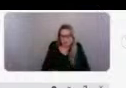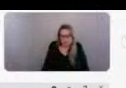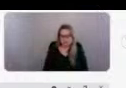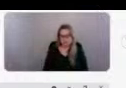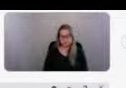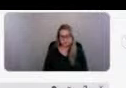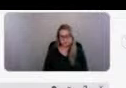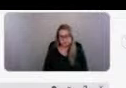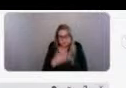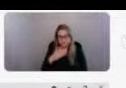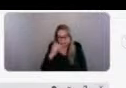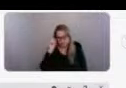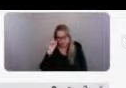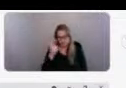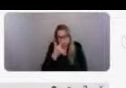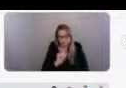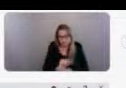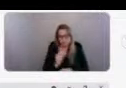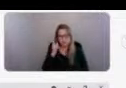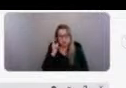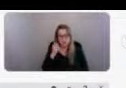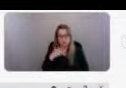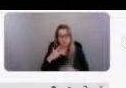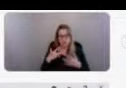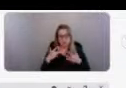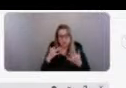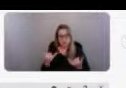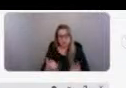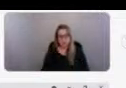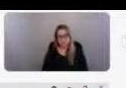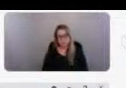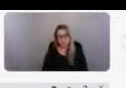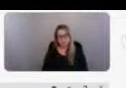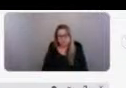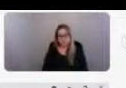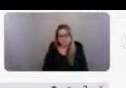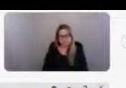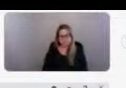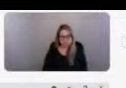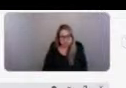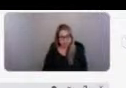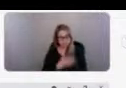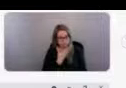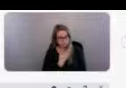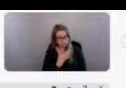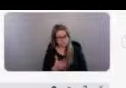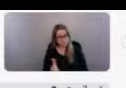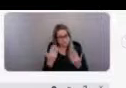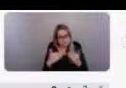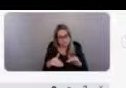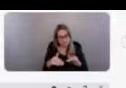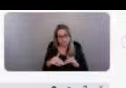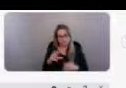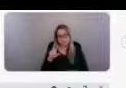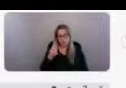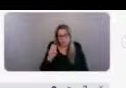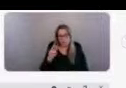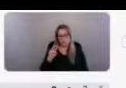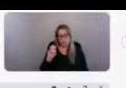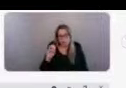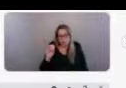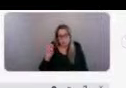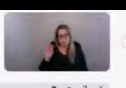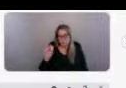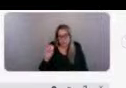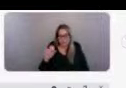thank you for all your work and for listening my concerns today thank you our next speaker is roman ullman followed by deborah